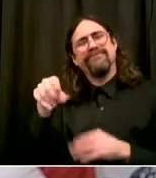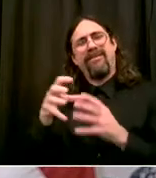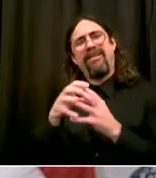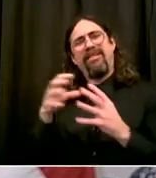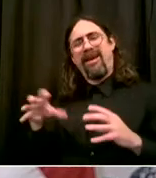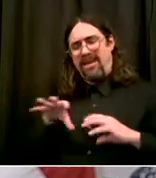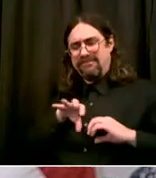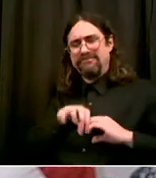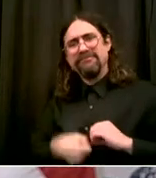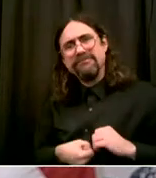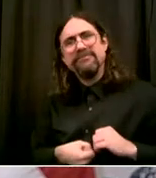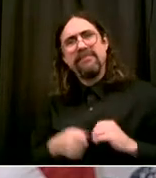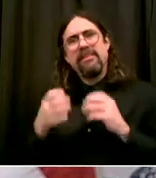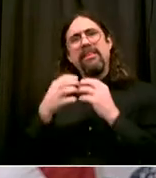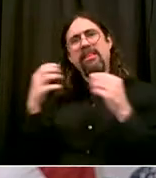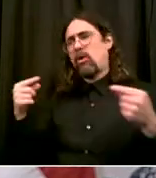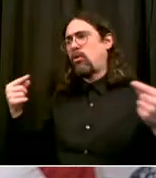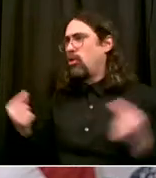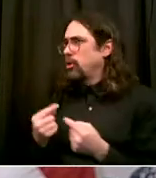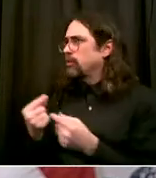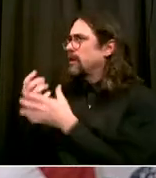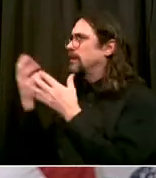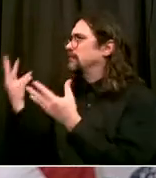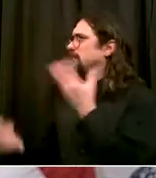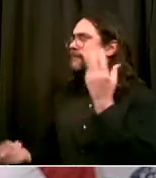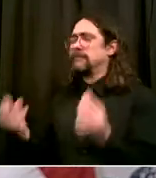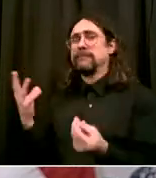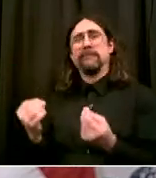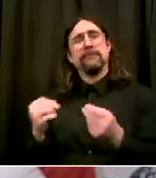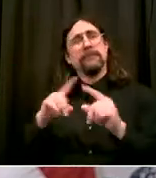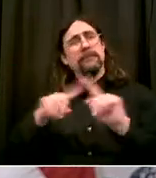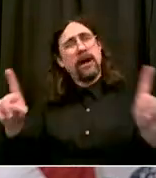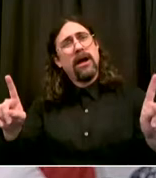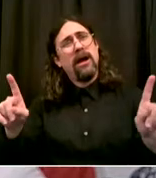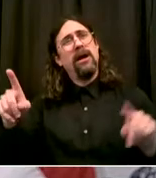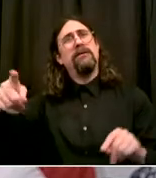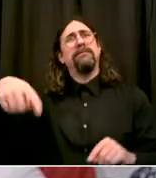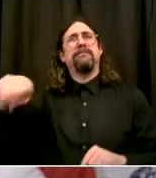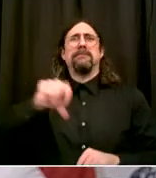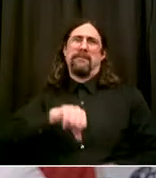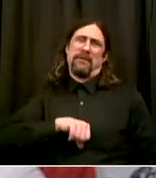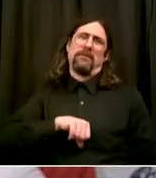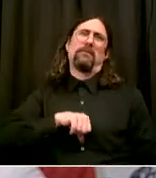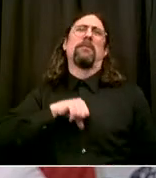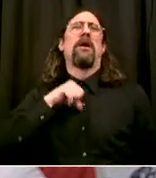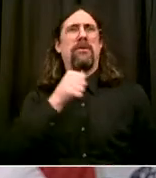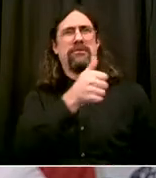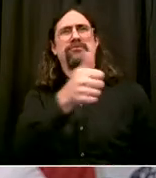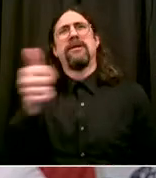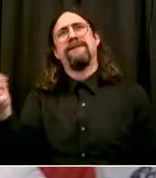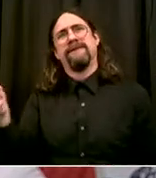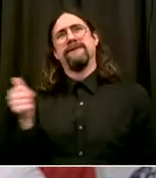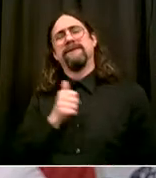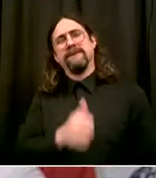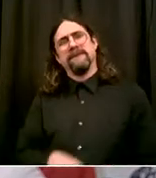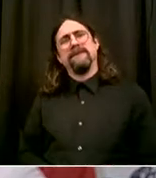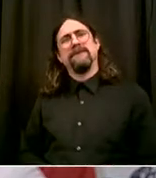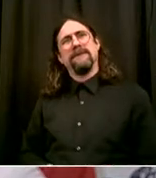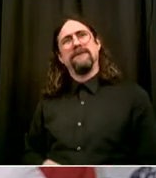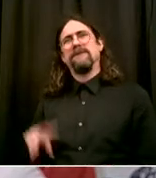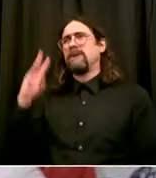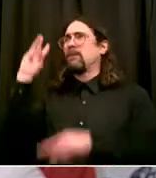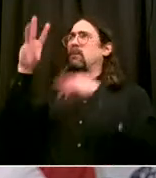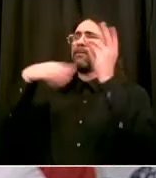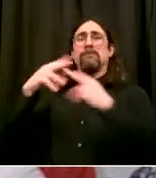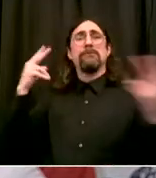was an incredible display of all that is good in New York City. 2021, we're going to show people what it looks